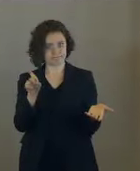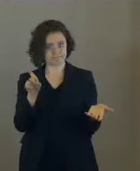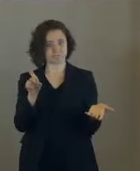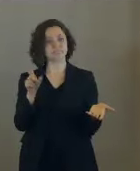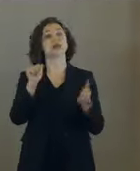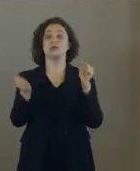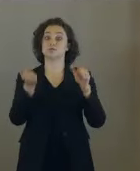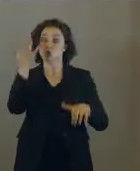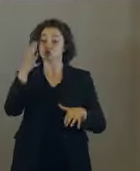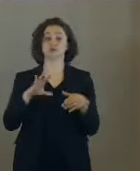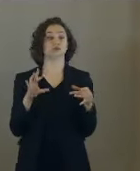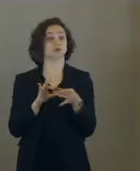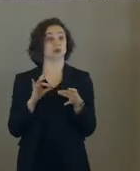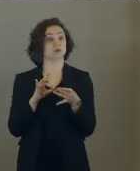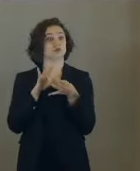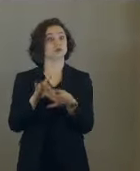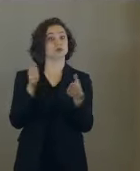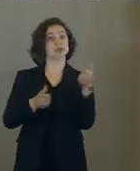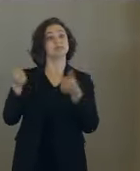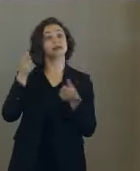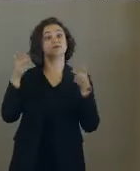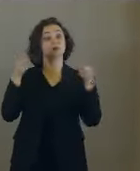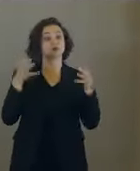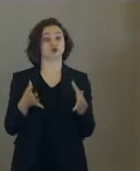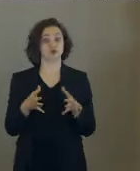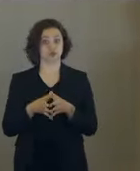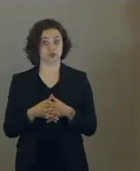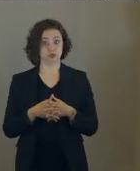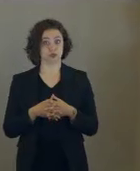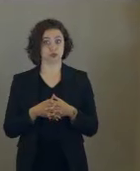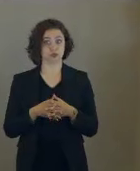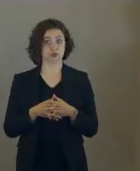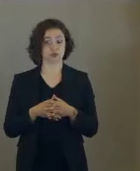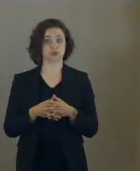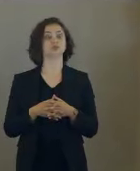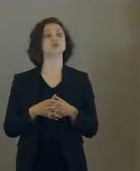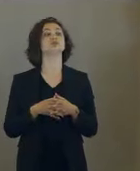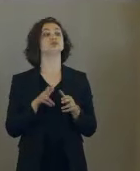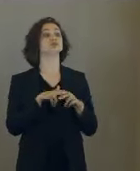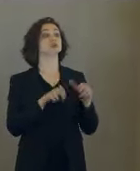motions or comments related to the executive director, the appointment of the executive director? Mr. Chairman?